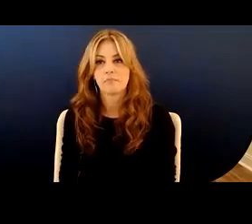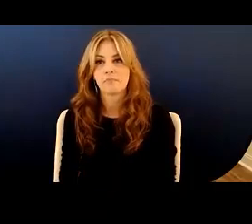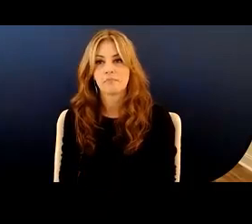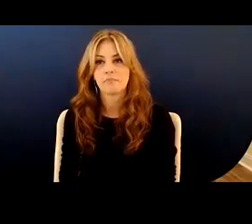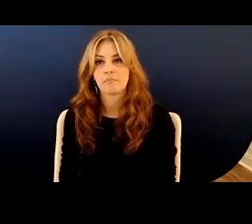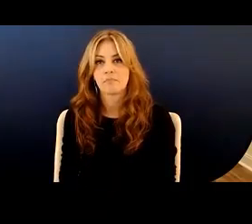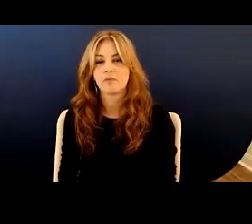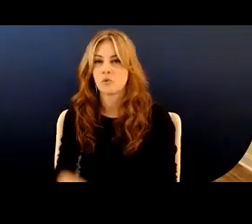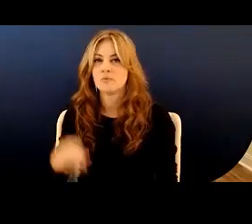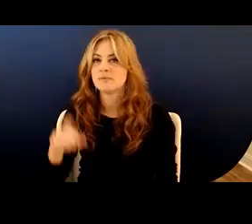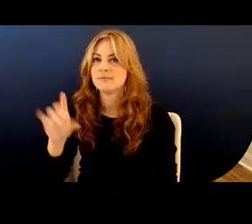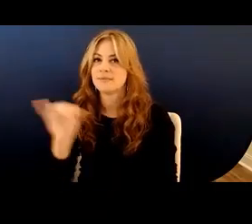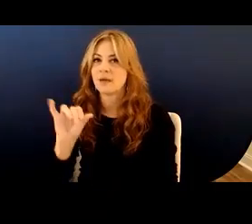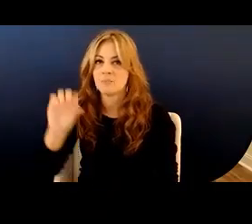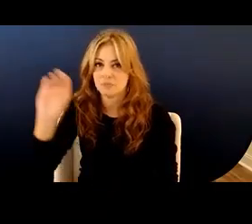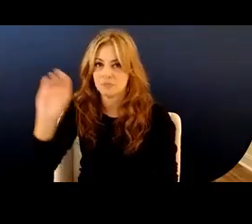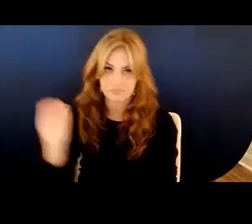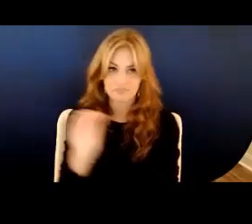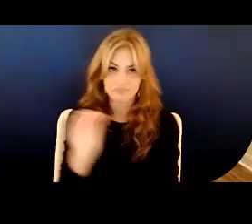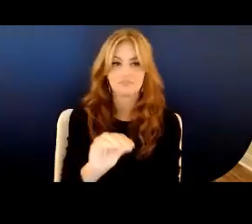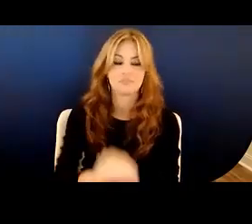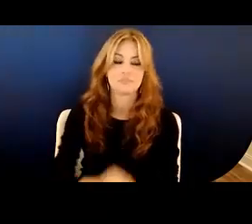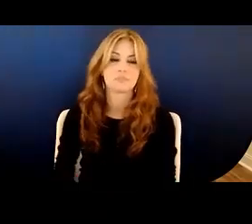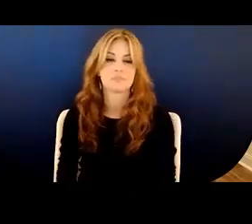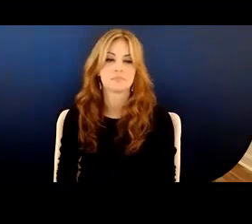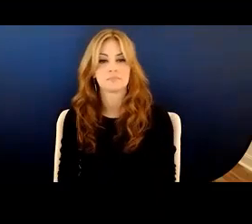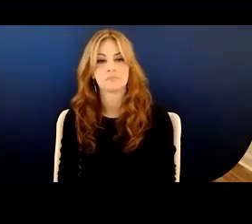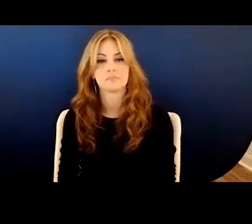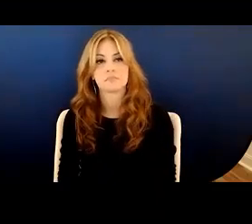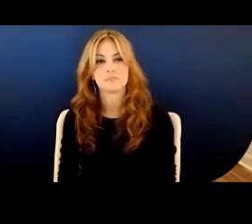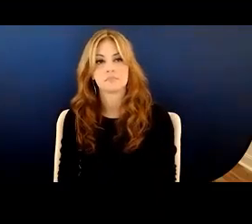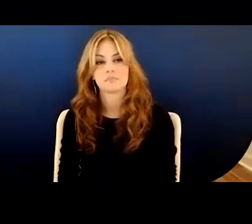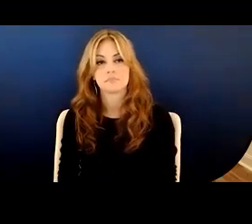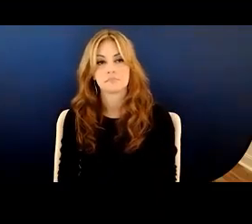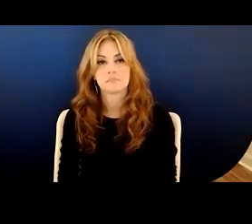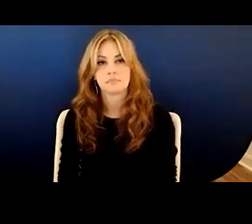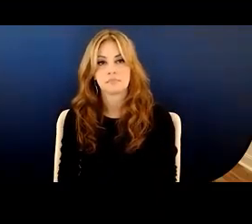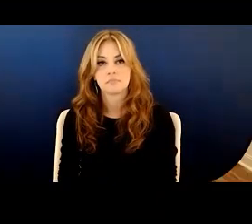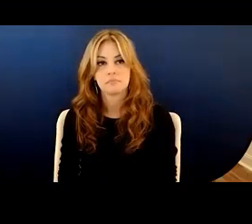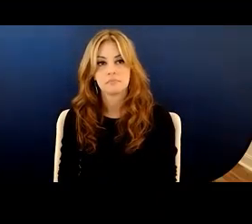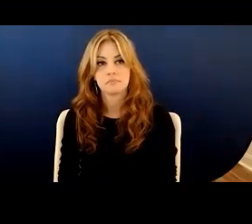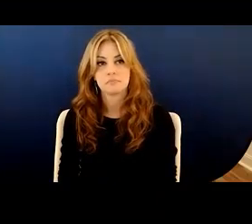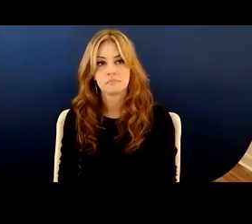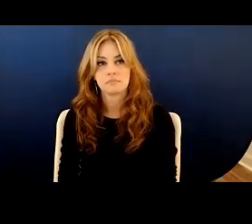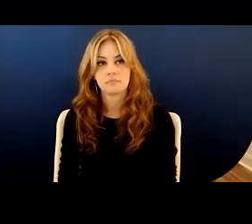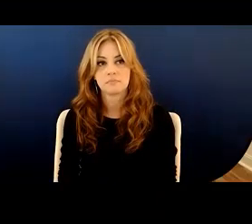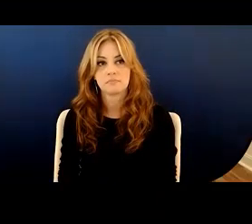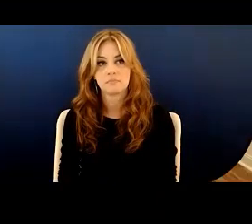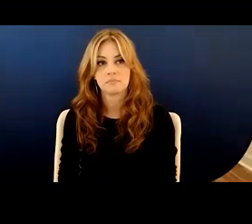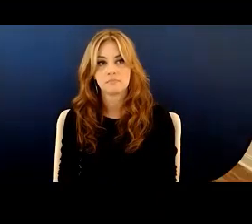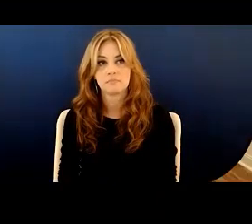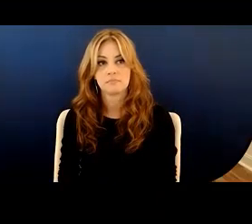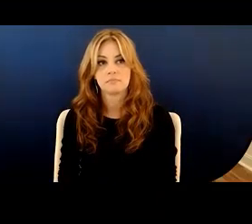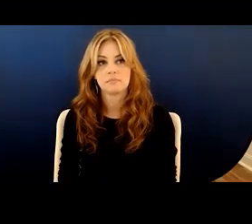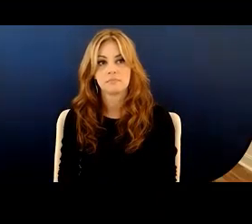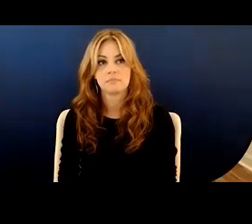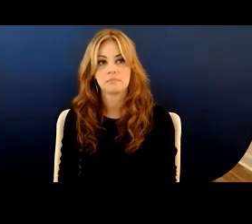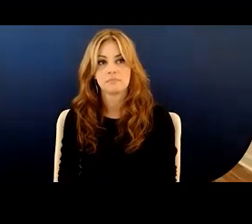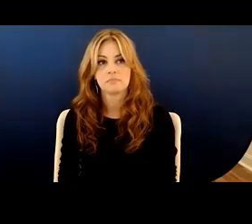and drop. So here's a logo, and I've loaded that up. If you